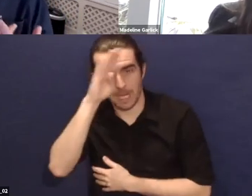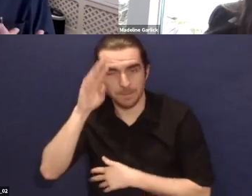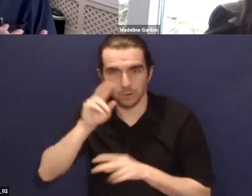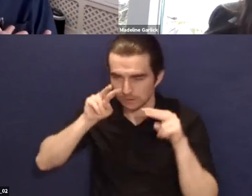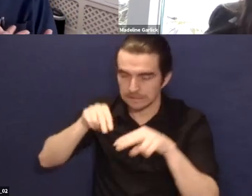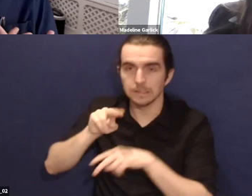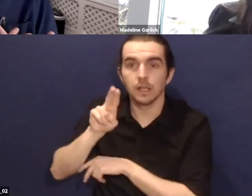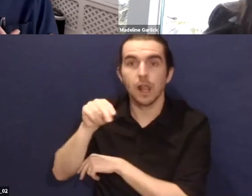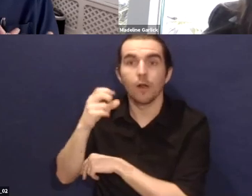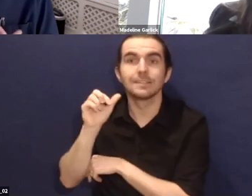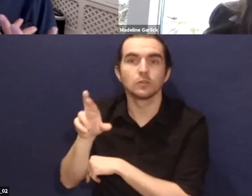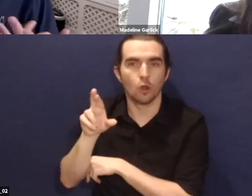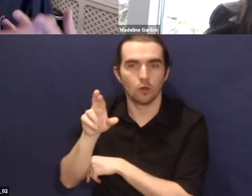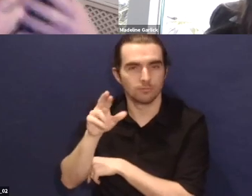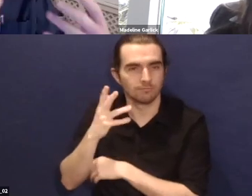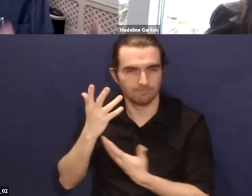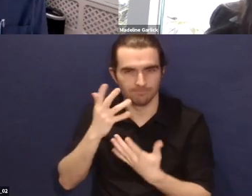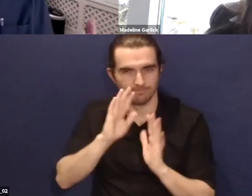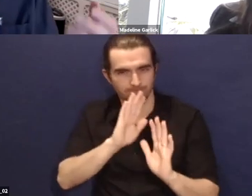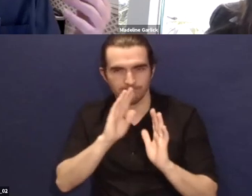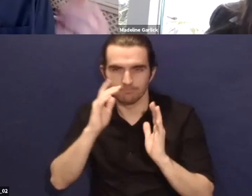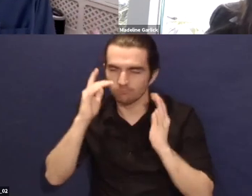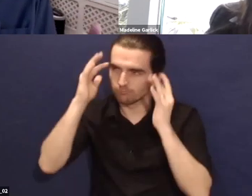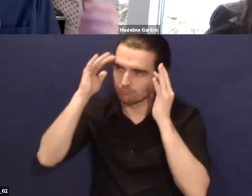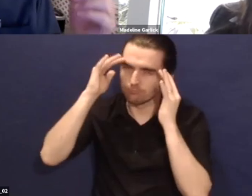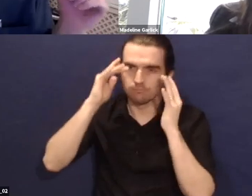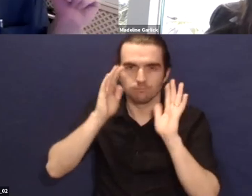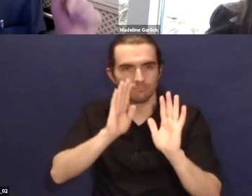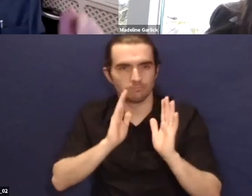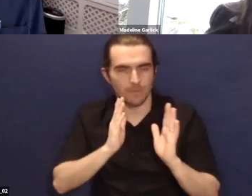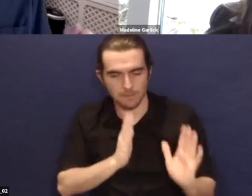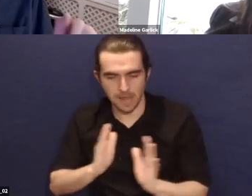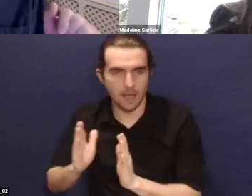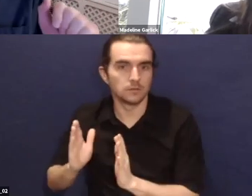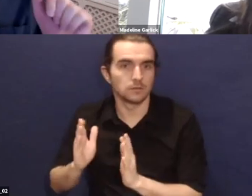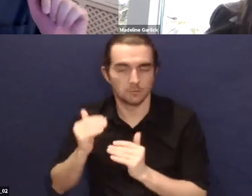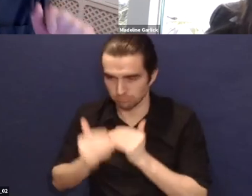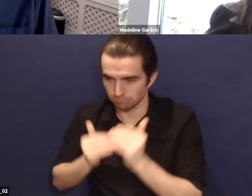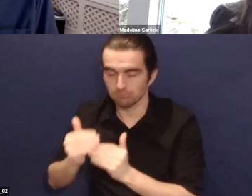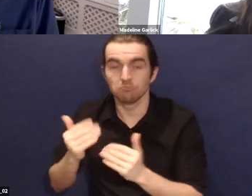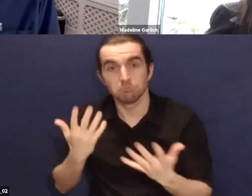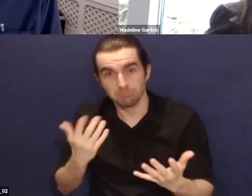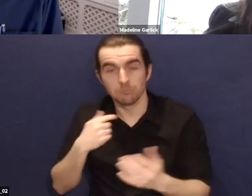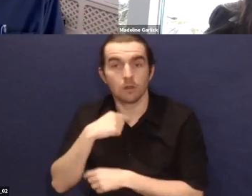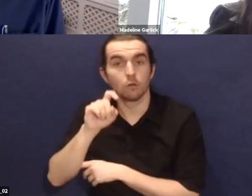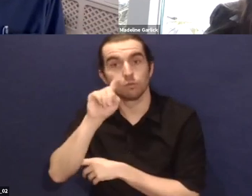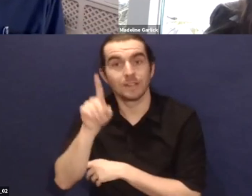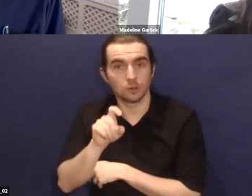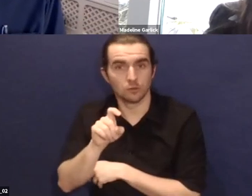question. You are the Chief of Protection, Planning and Legal